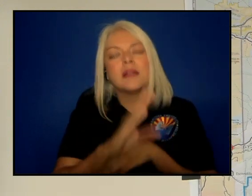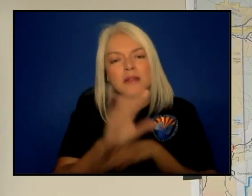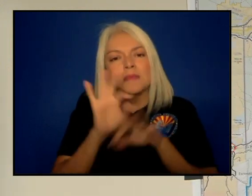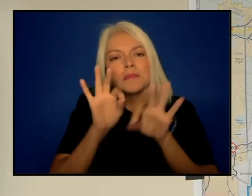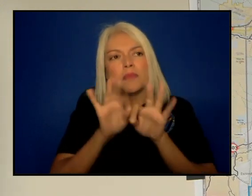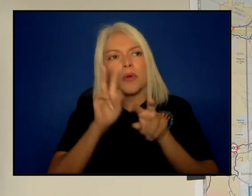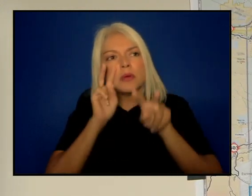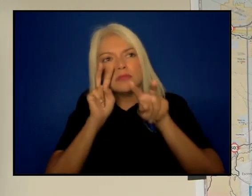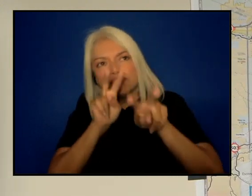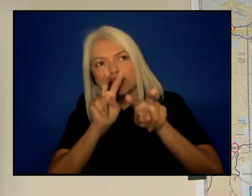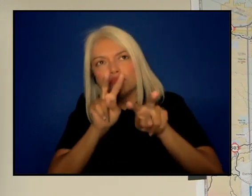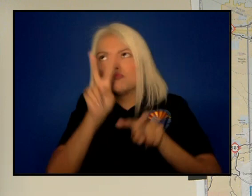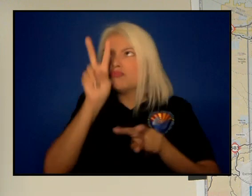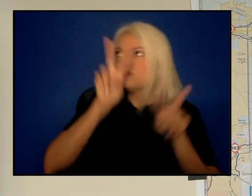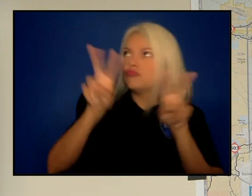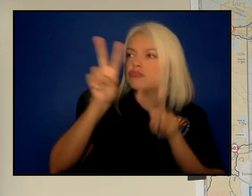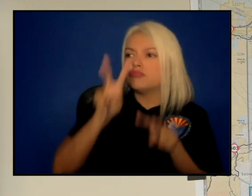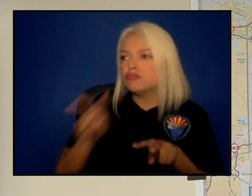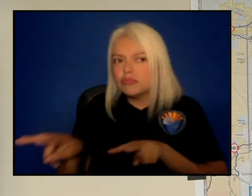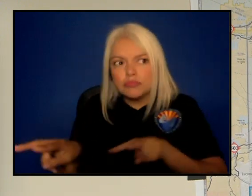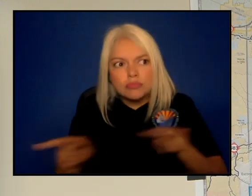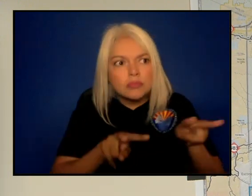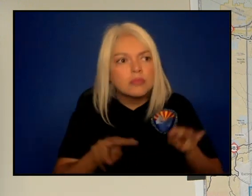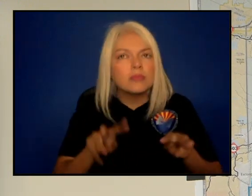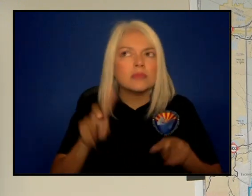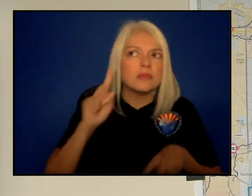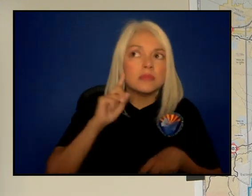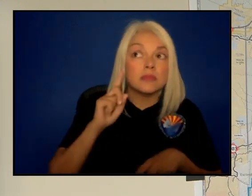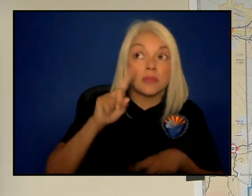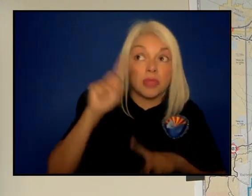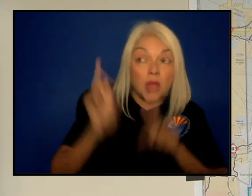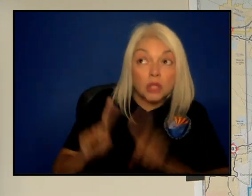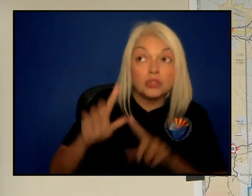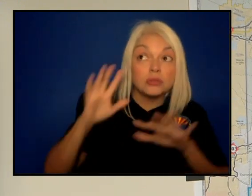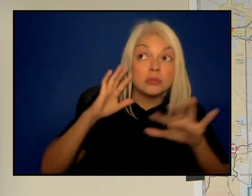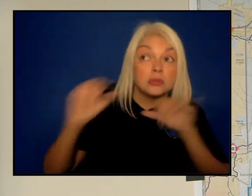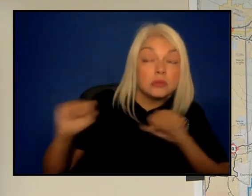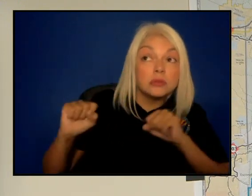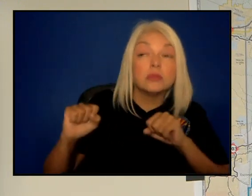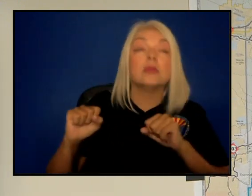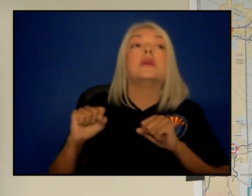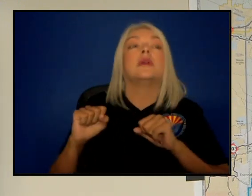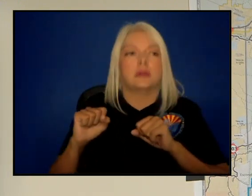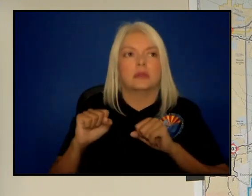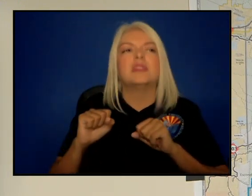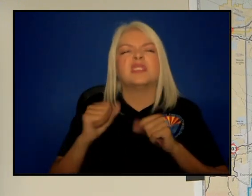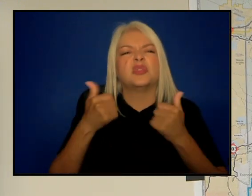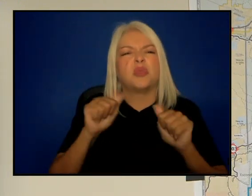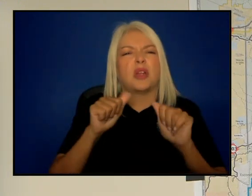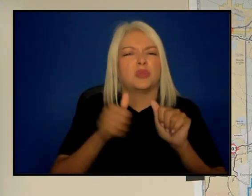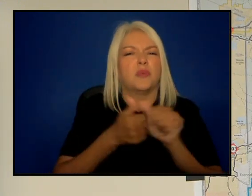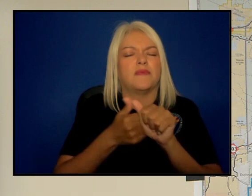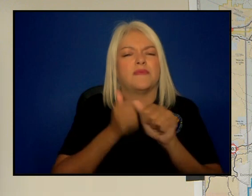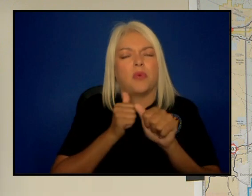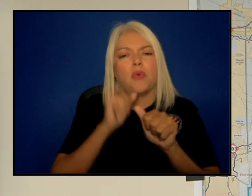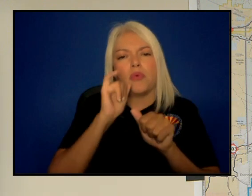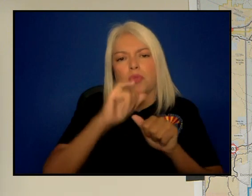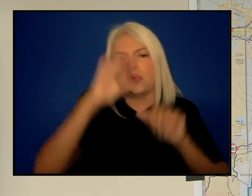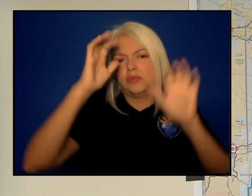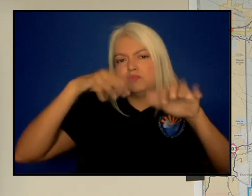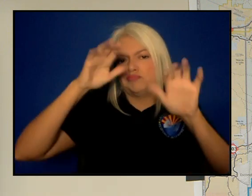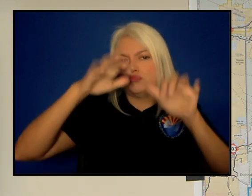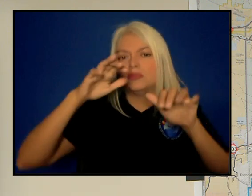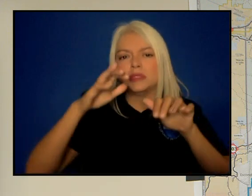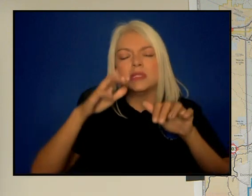open, listen for thunder, get out of the way of a lot of these storms if you can, and do your due diligence. Check your